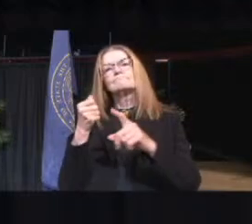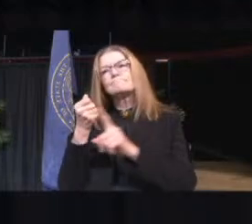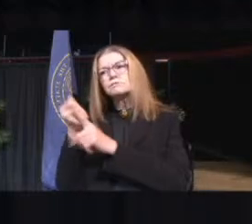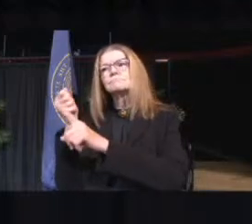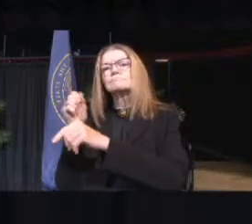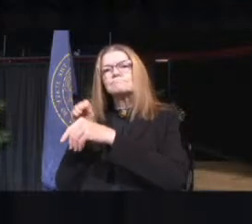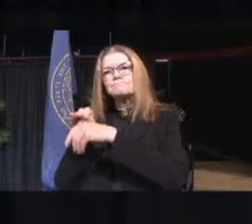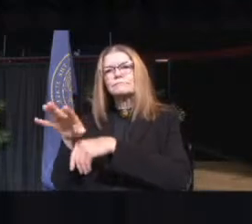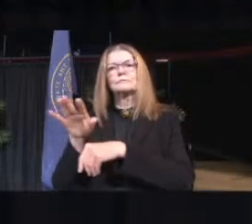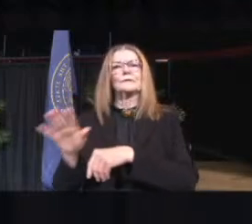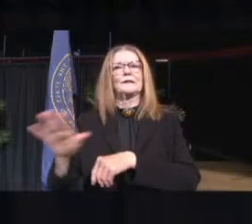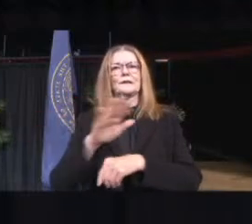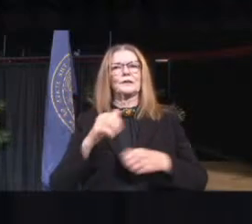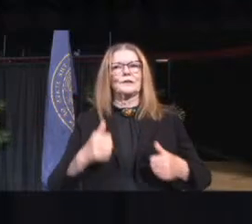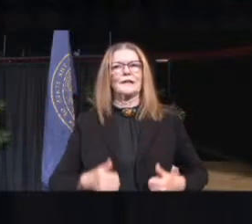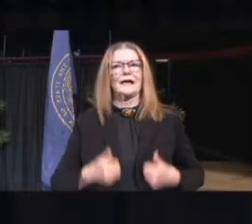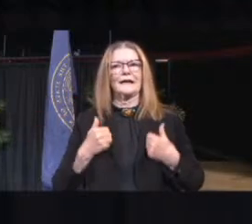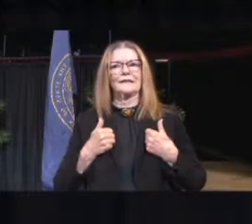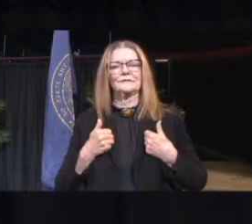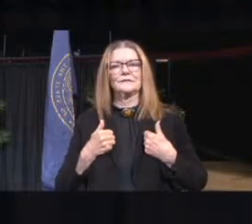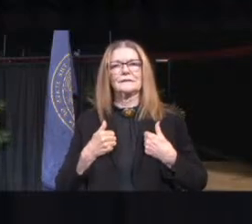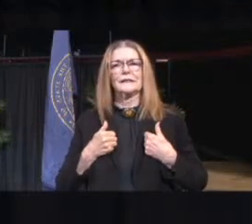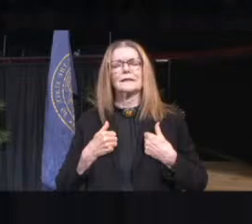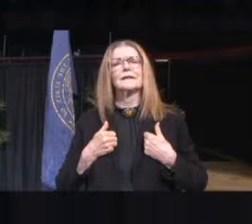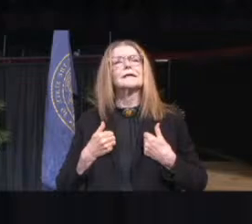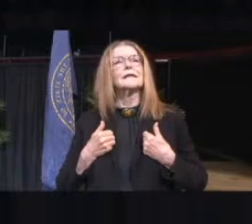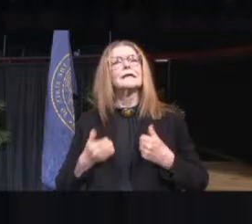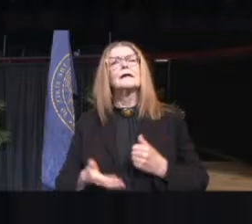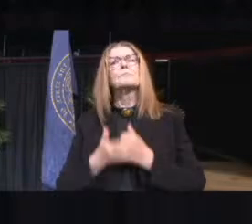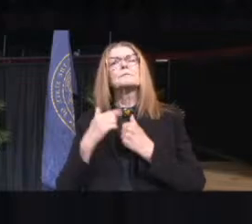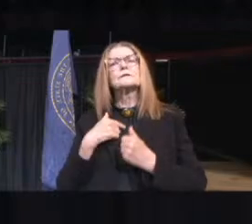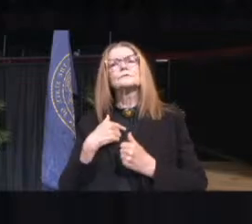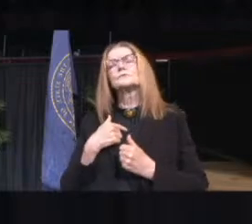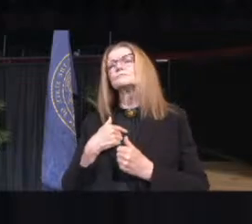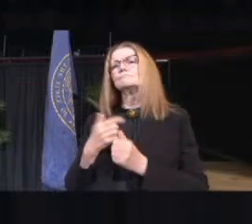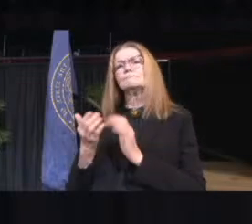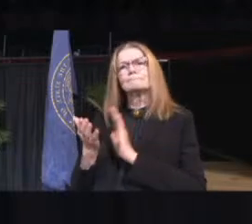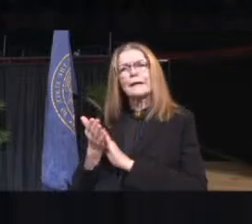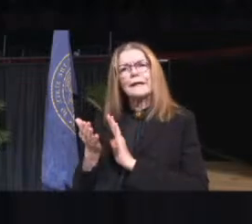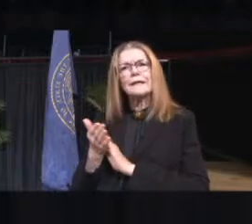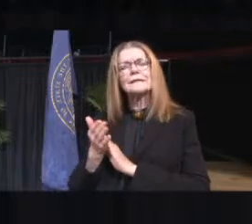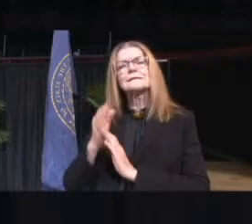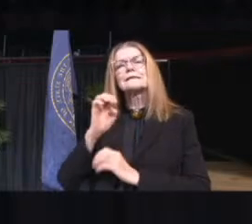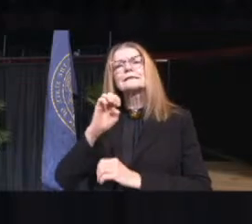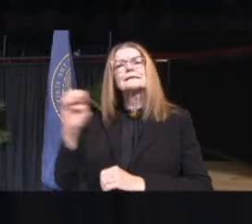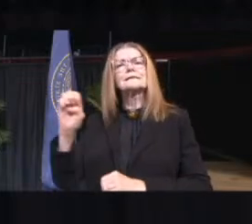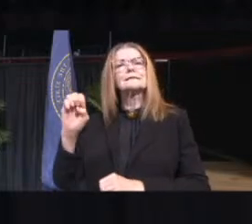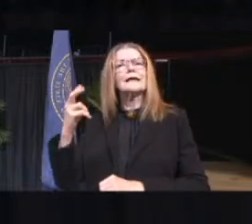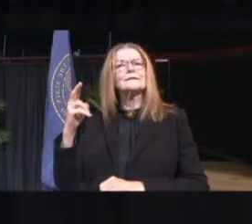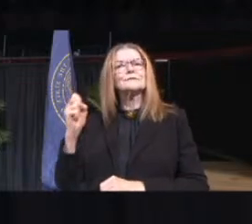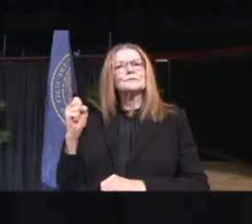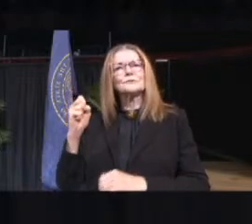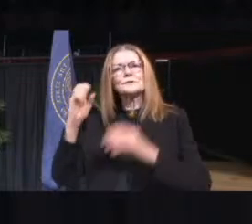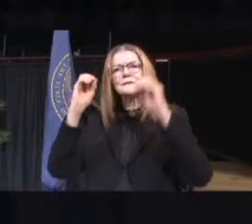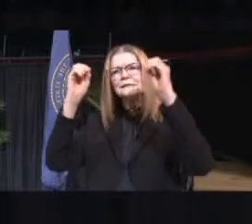to graduation. Join me in recognizing the East High staff, teachers, staff, administrators. Let's give